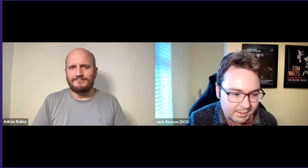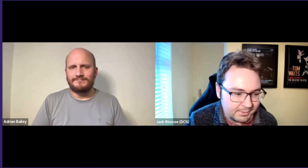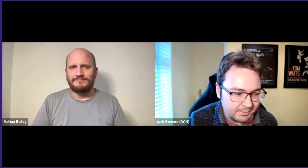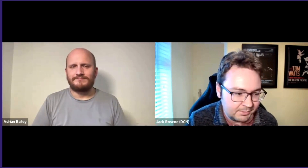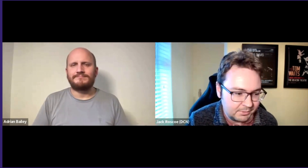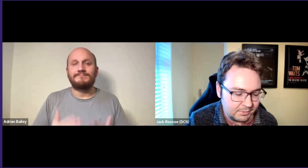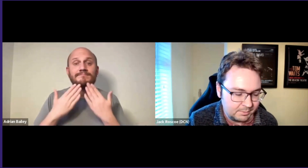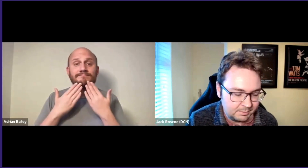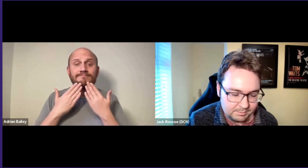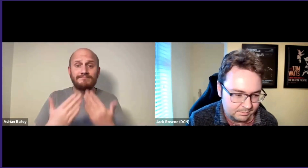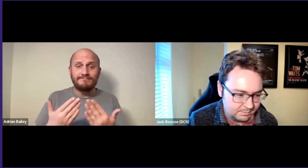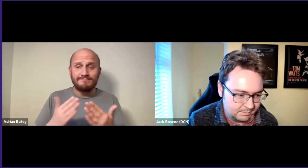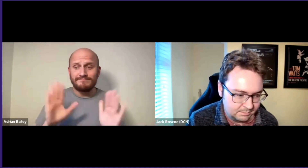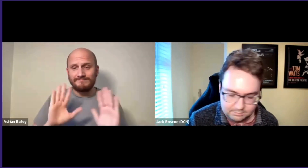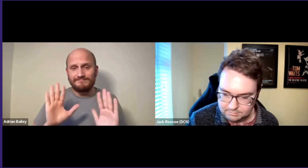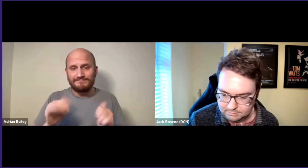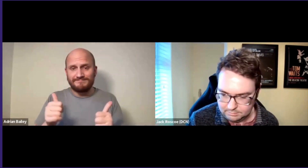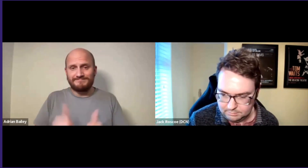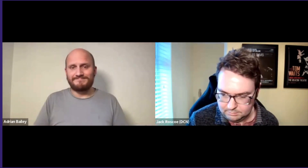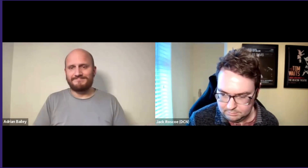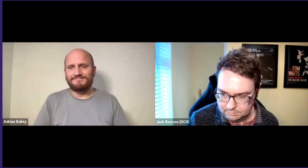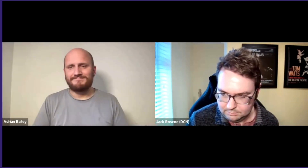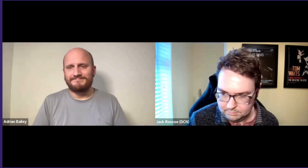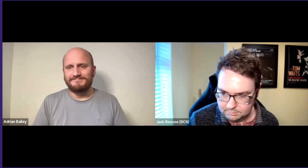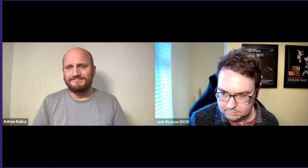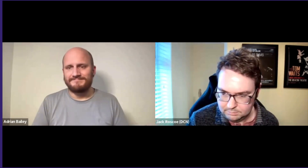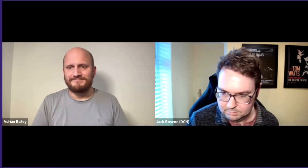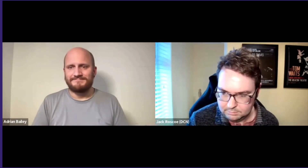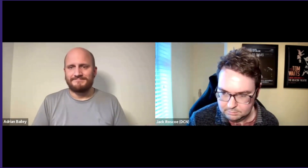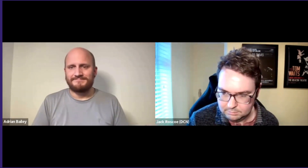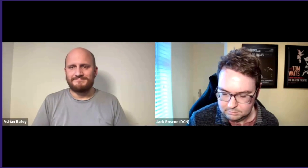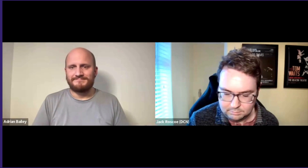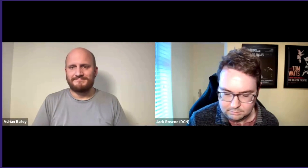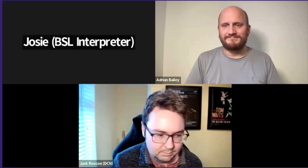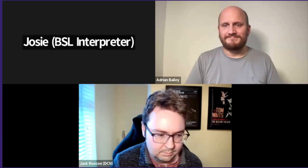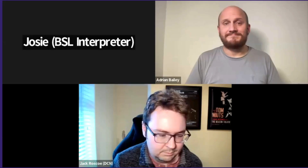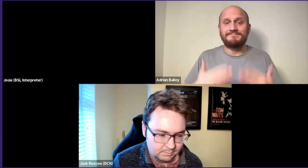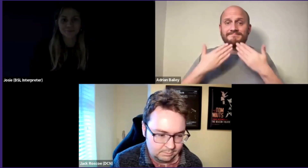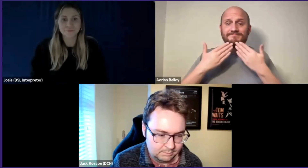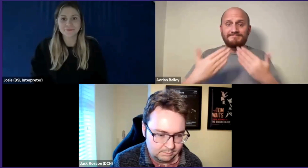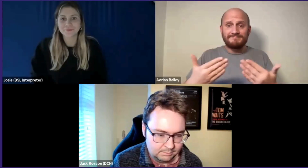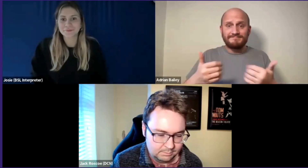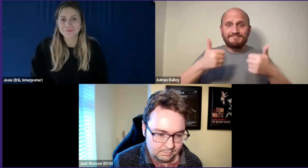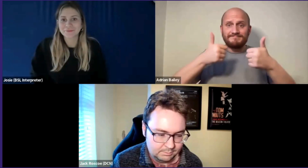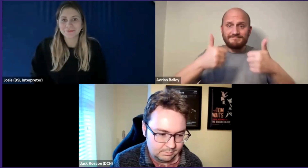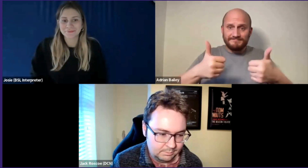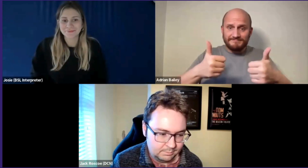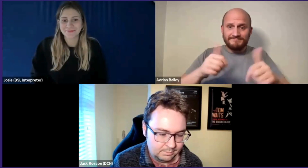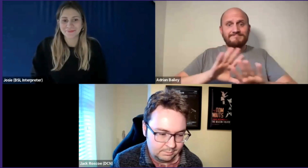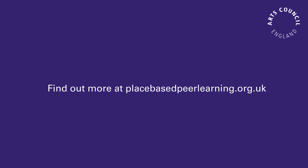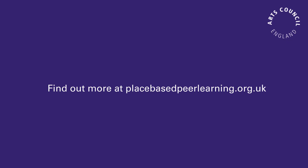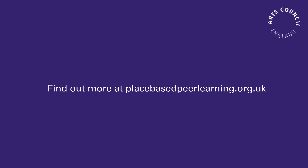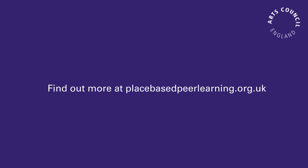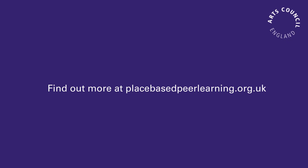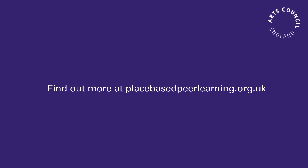Great. Thanks, Kenna. Thanks, everyone. See you next. Thank you.